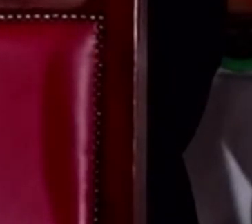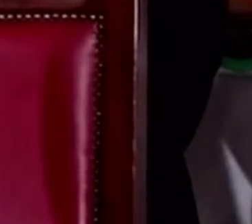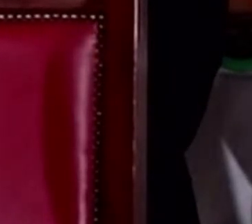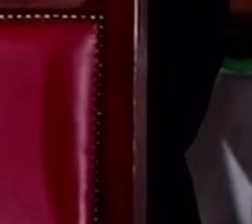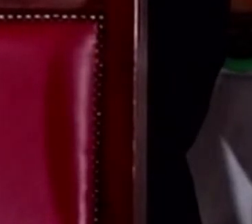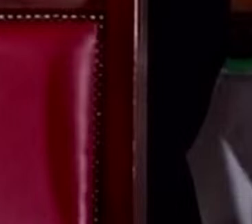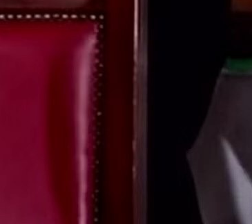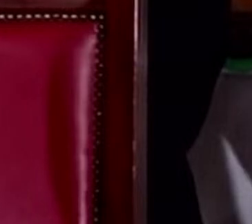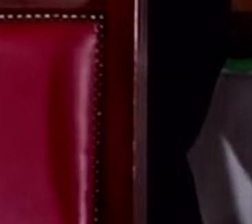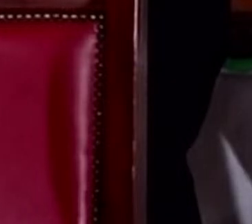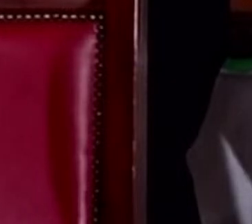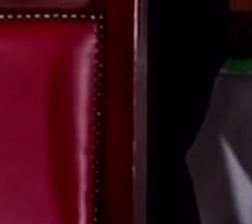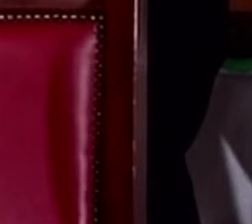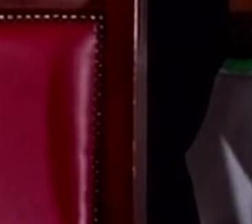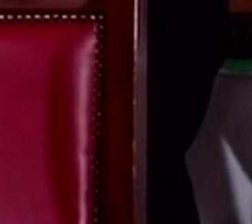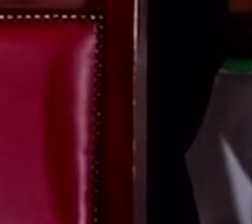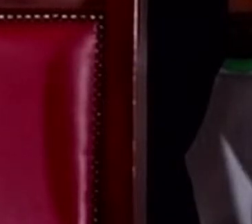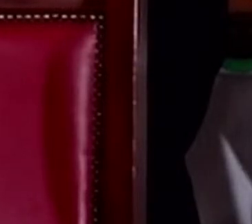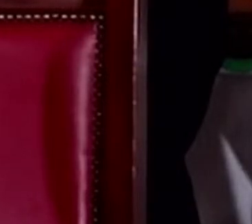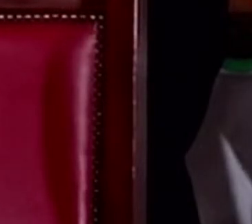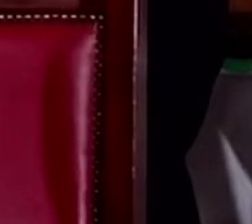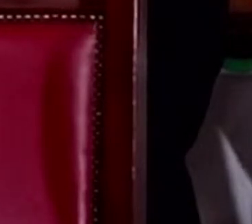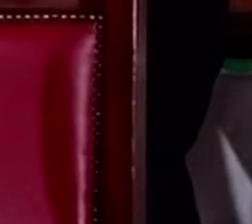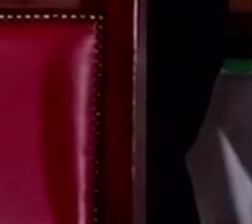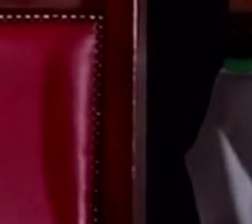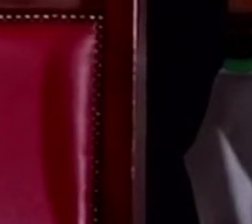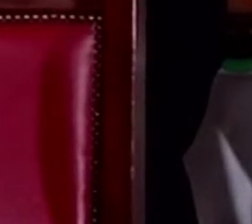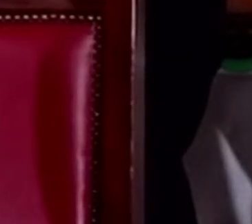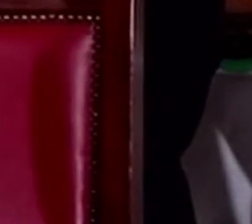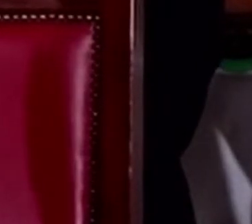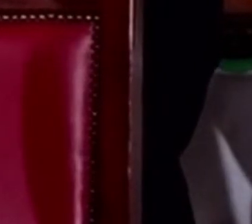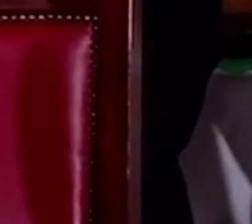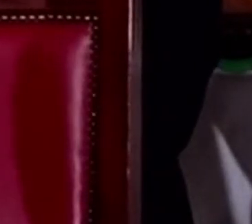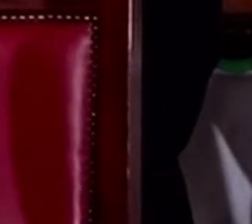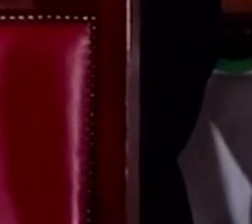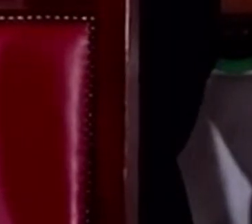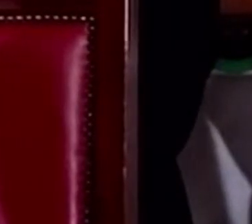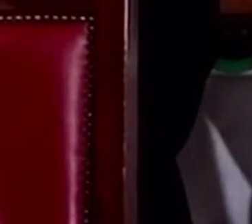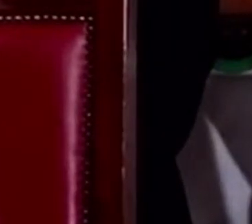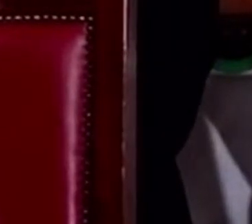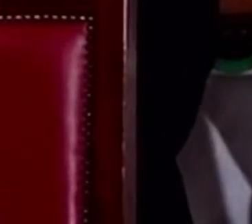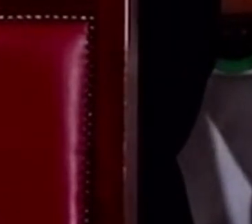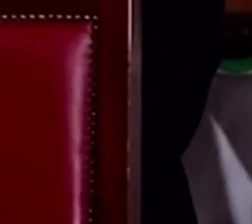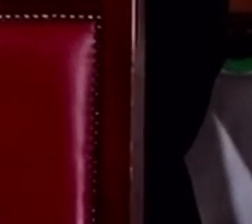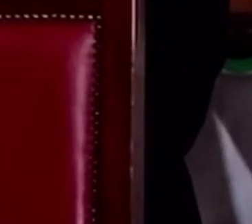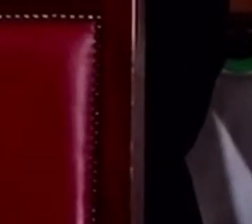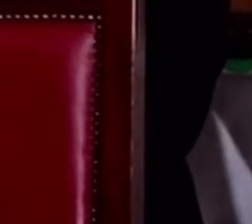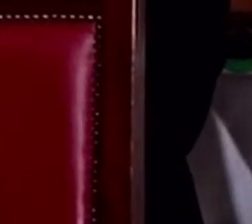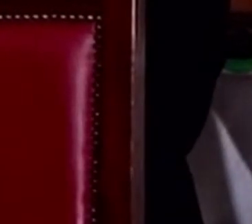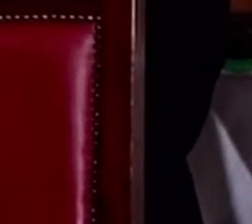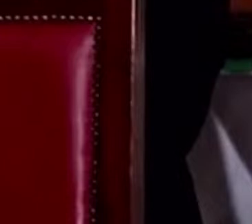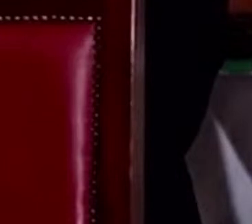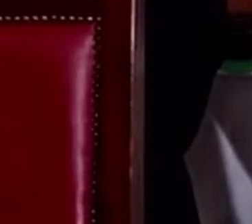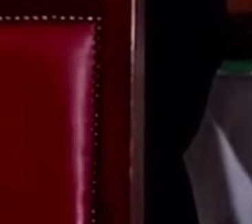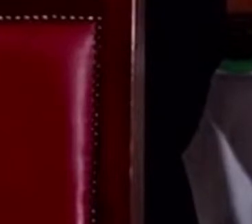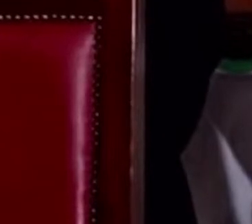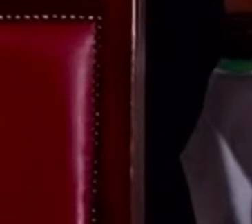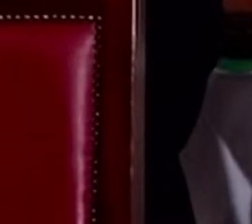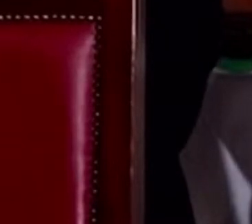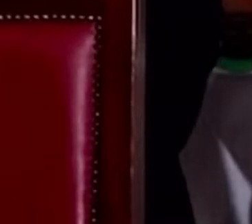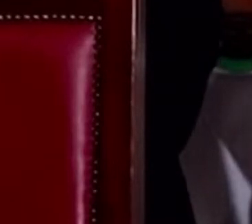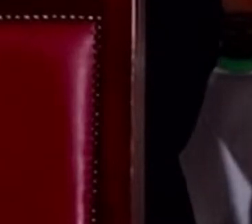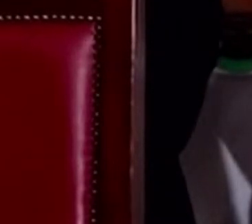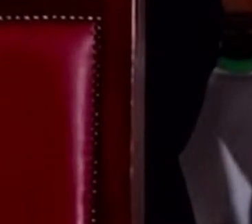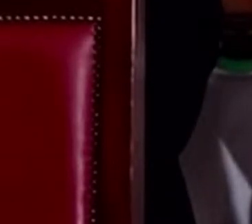partners, and to promote diverse sources of information for members. Further, the scope of